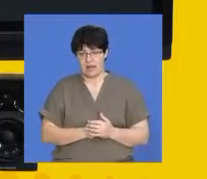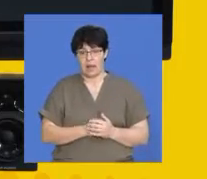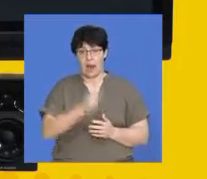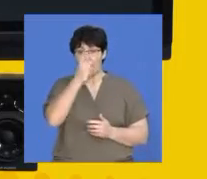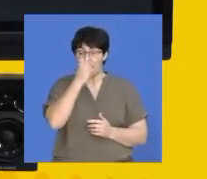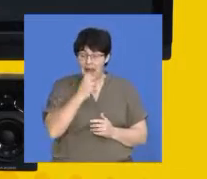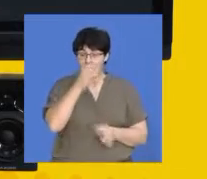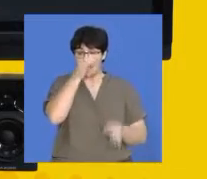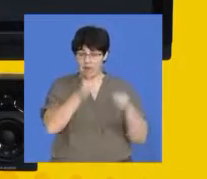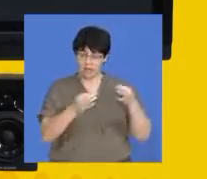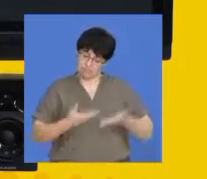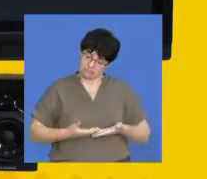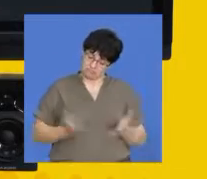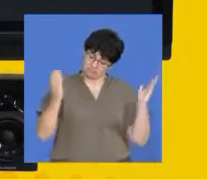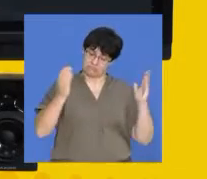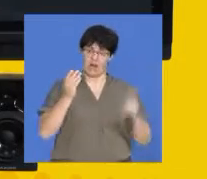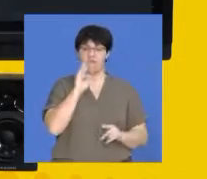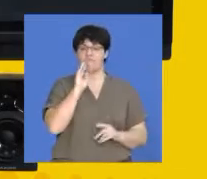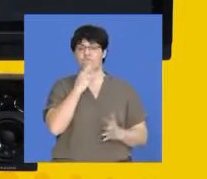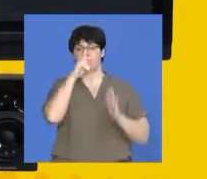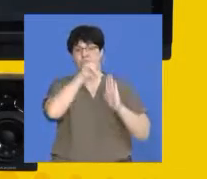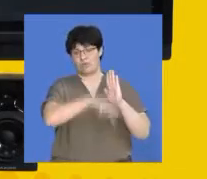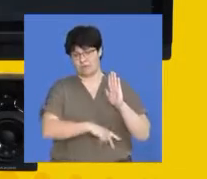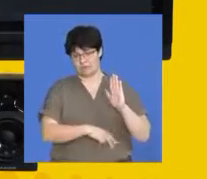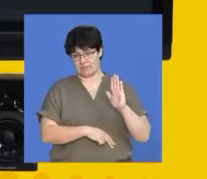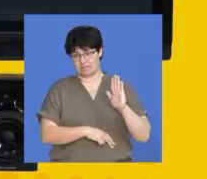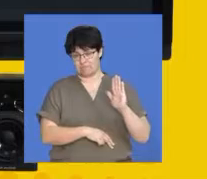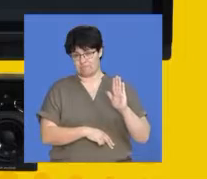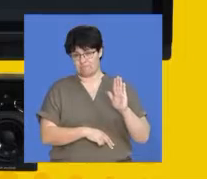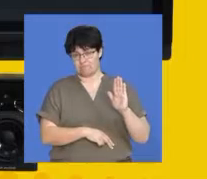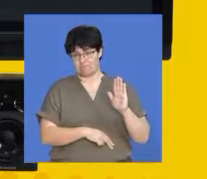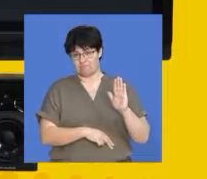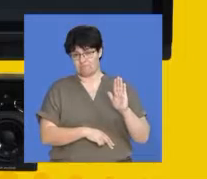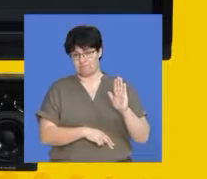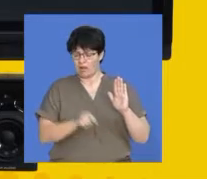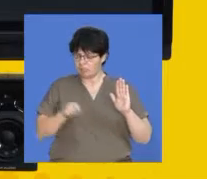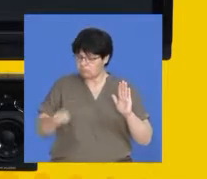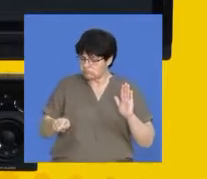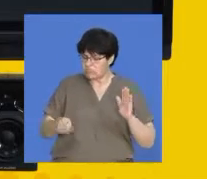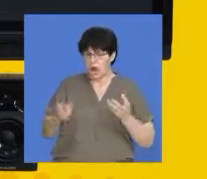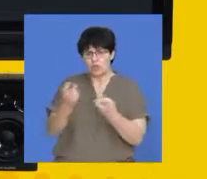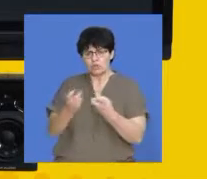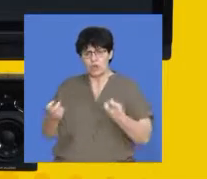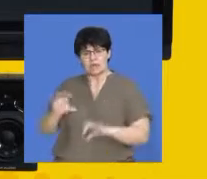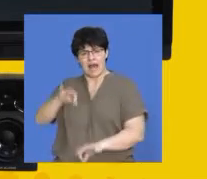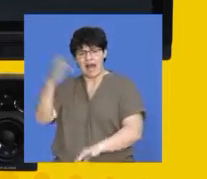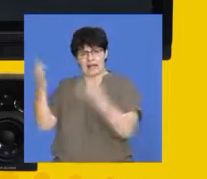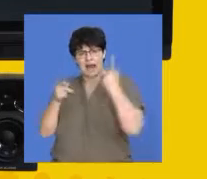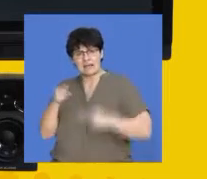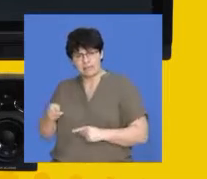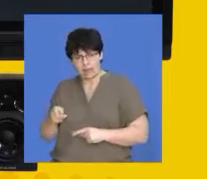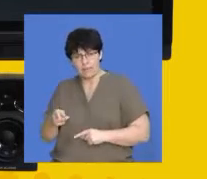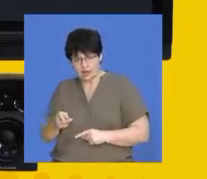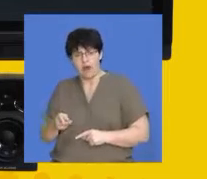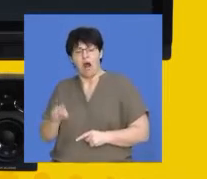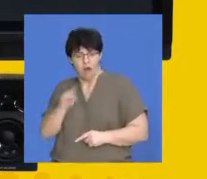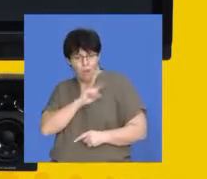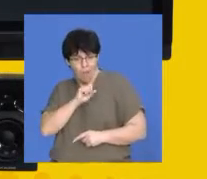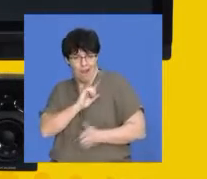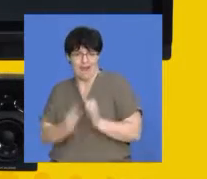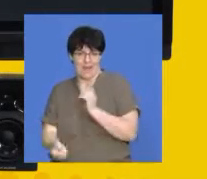Panther Party launched its breakfast program. But when we're analyzing the source, we underlined the results as